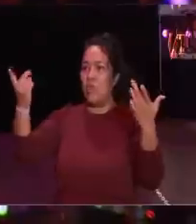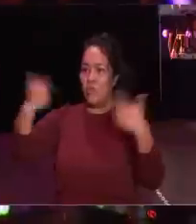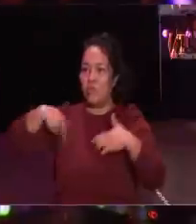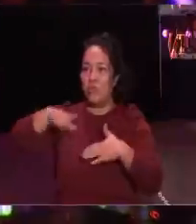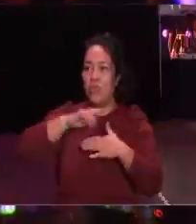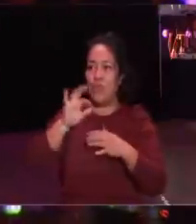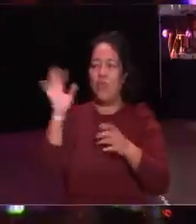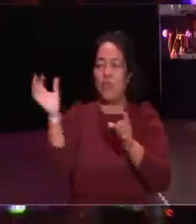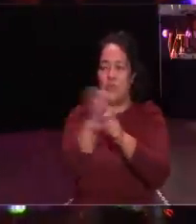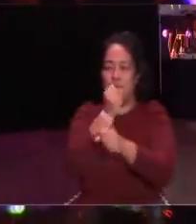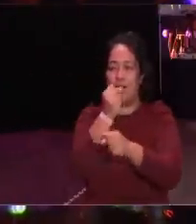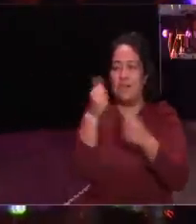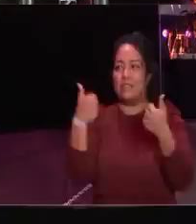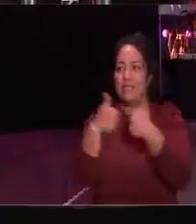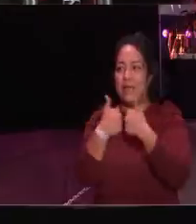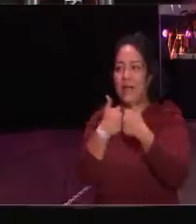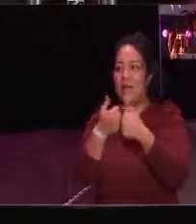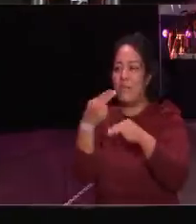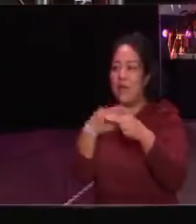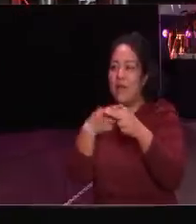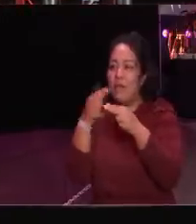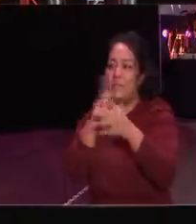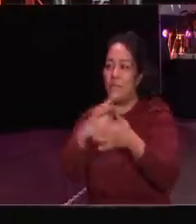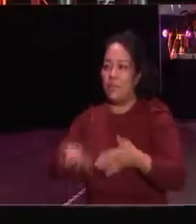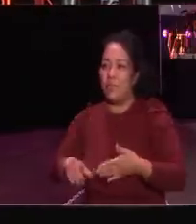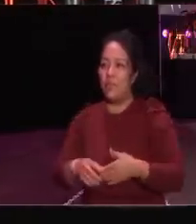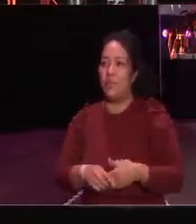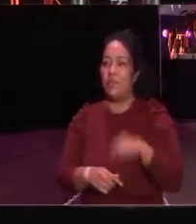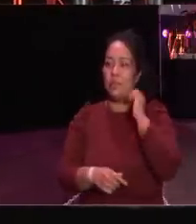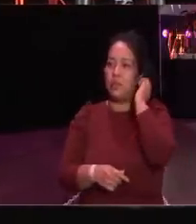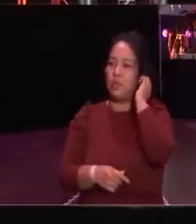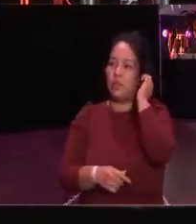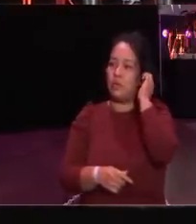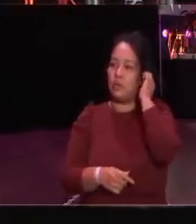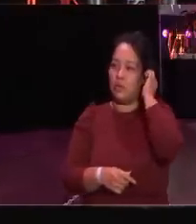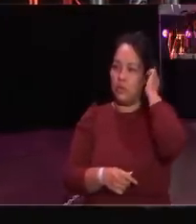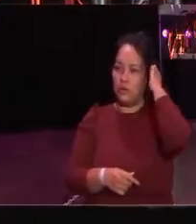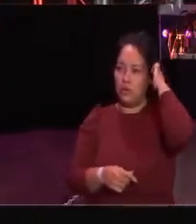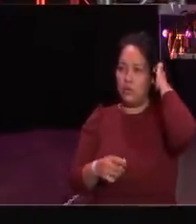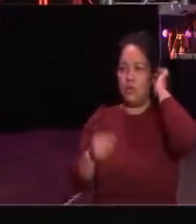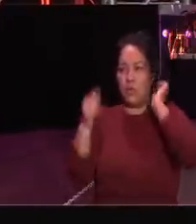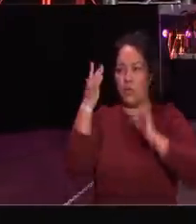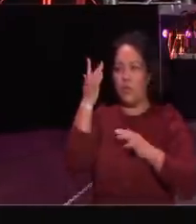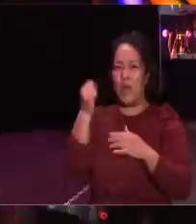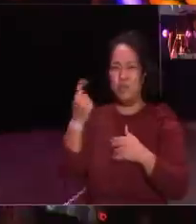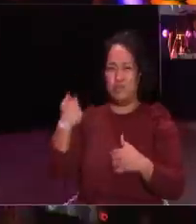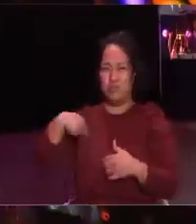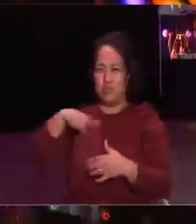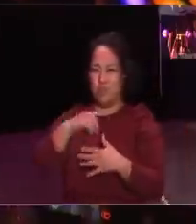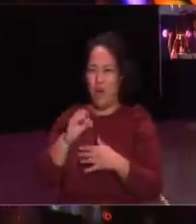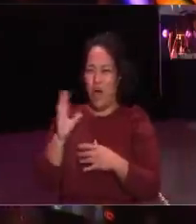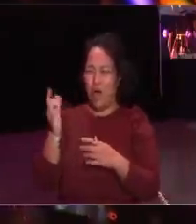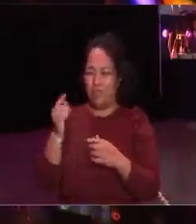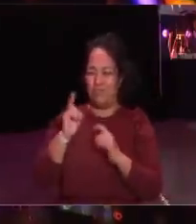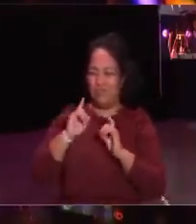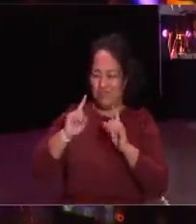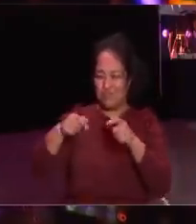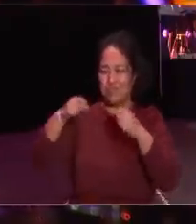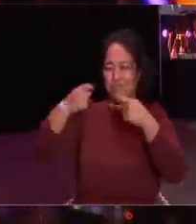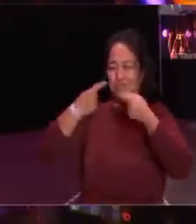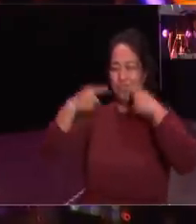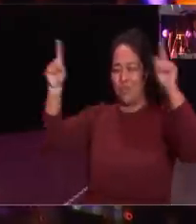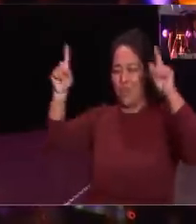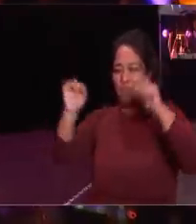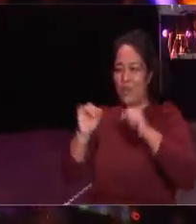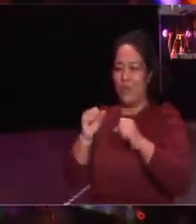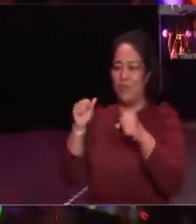to win this game in the name of the Lord. Porque somos triunfantes. Because we are somos más que vencedores. We are more than overcomers.